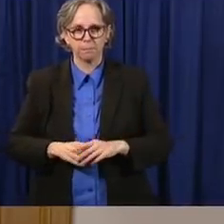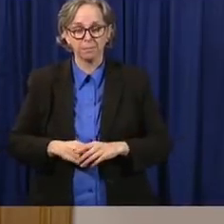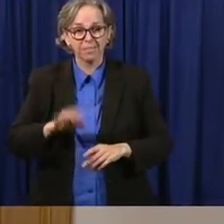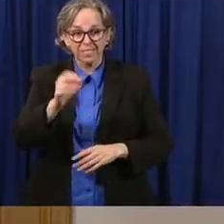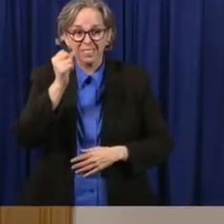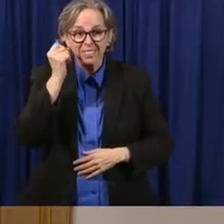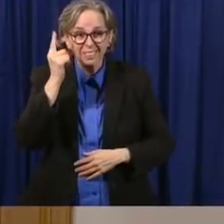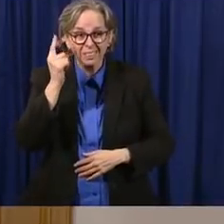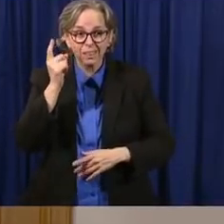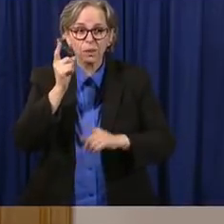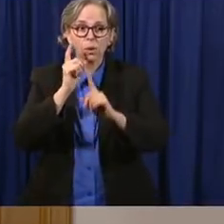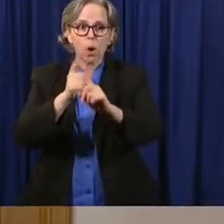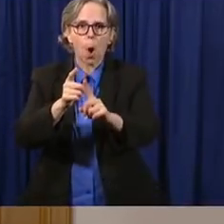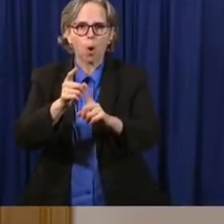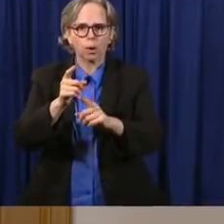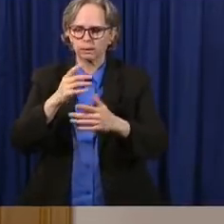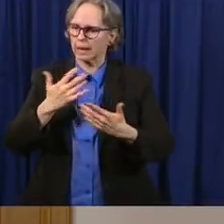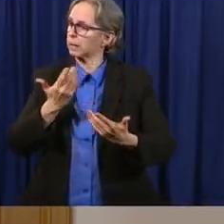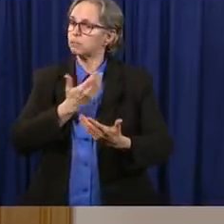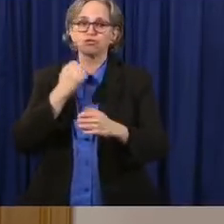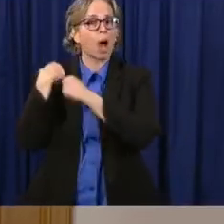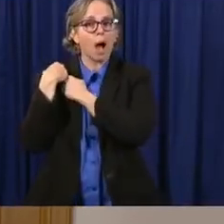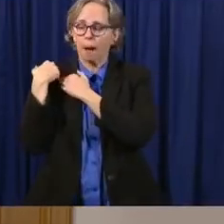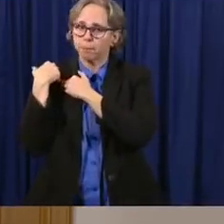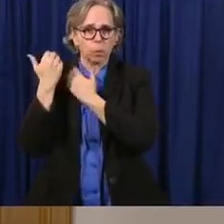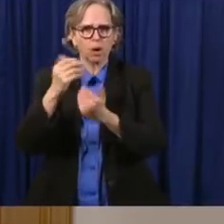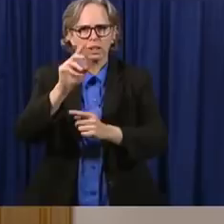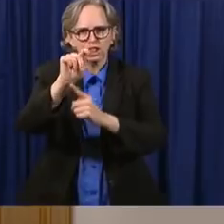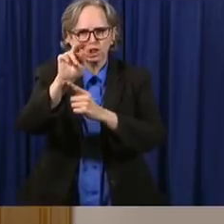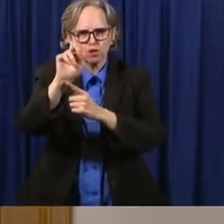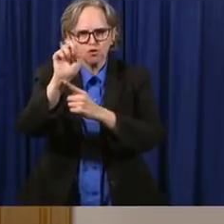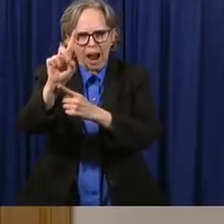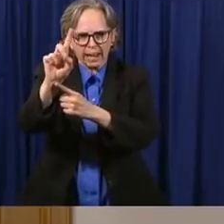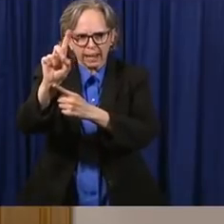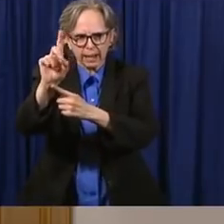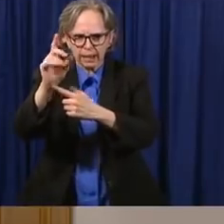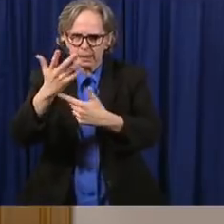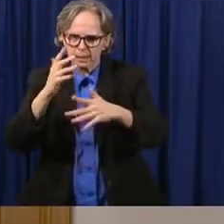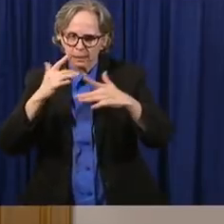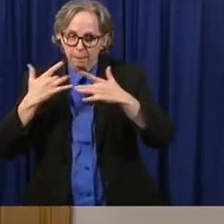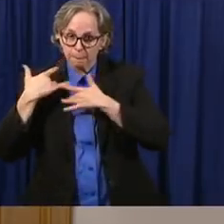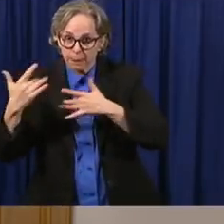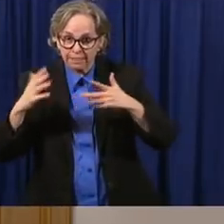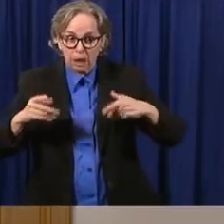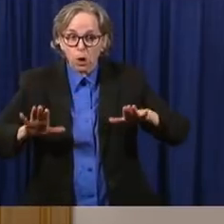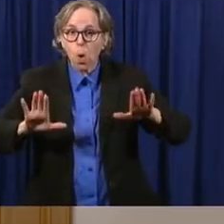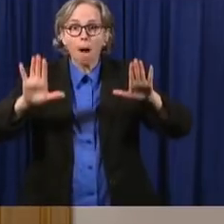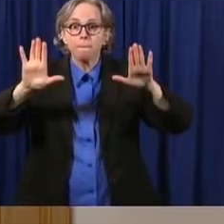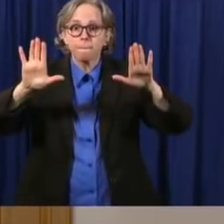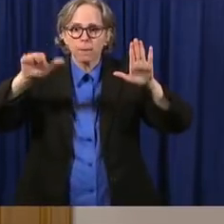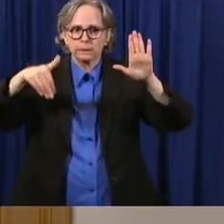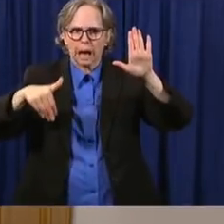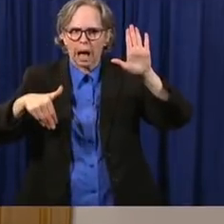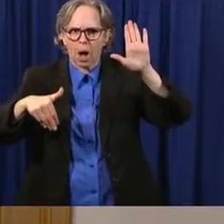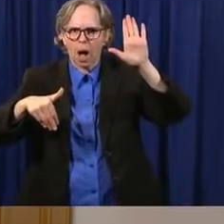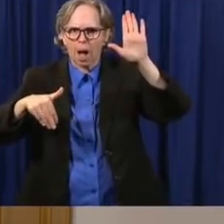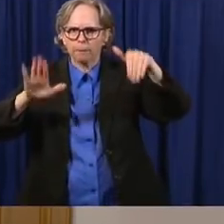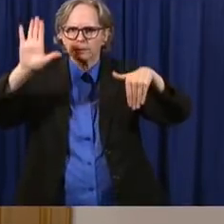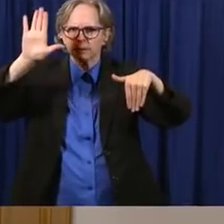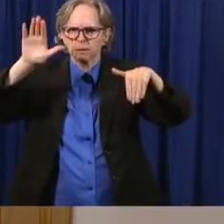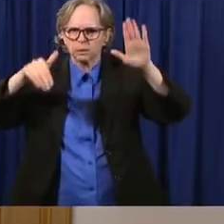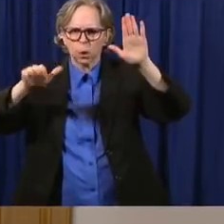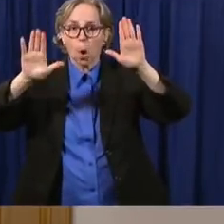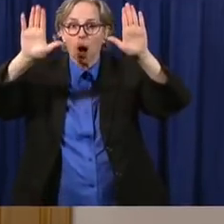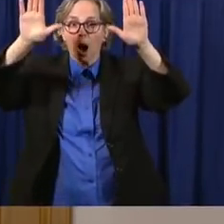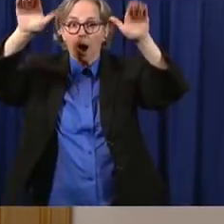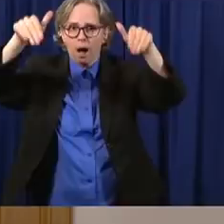always is trends, and which way is that trend line moving. And as Dr. Acton